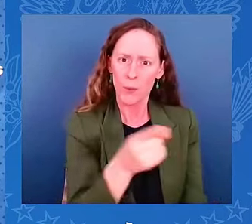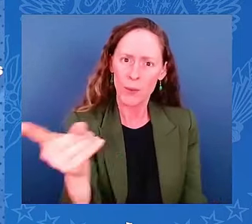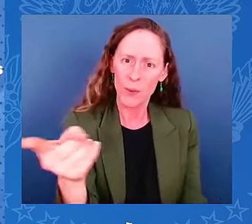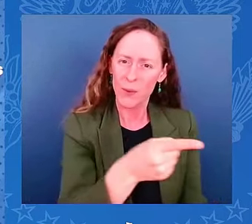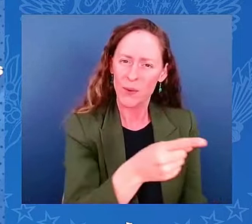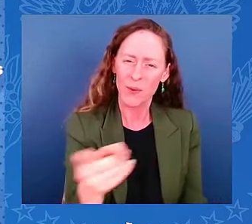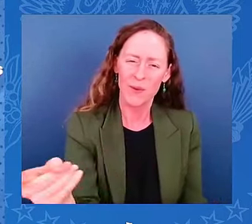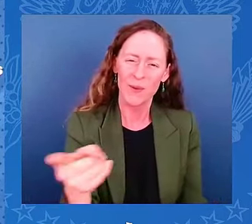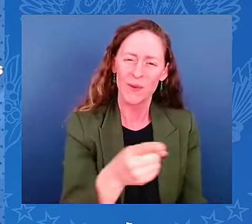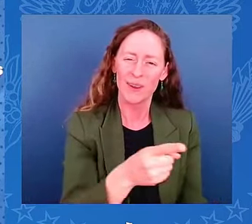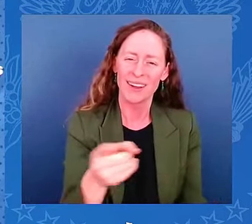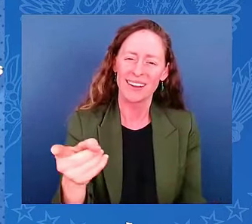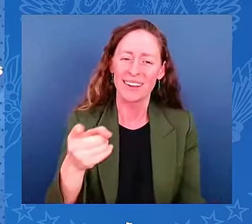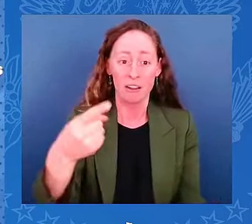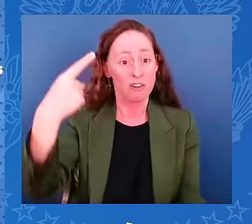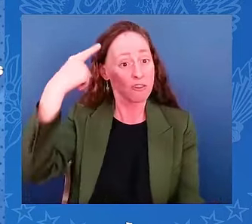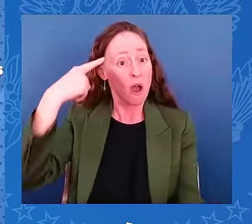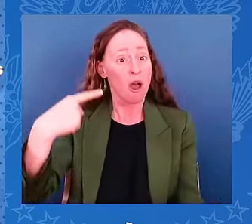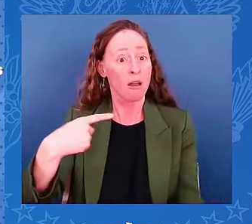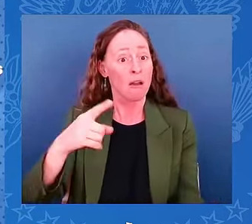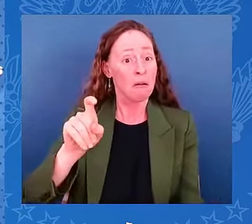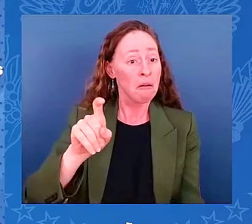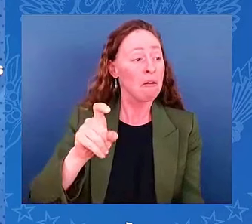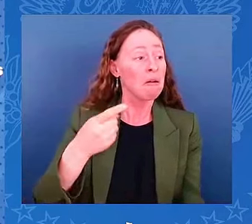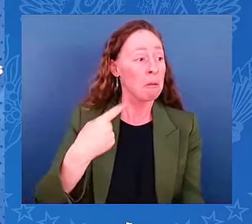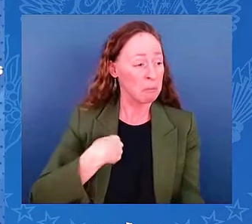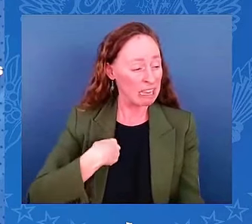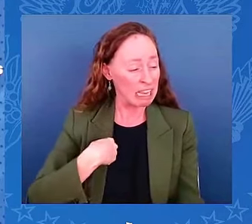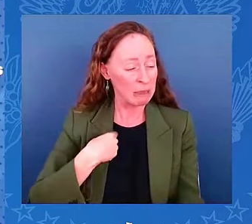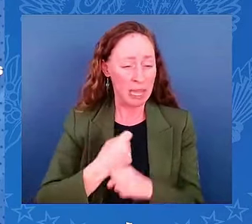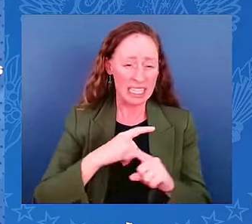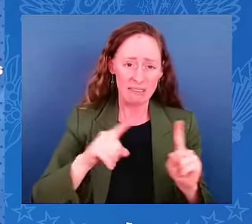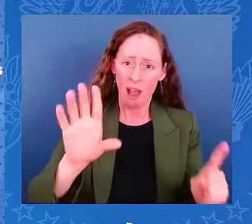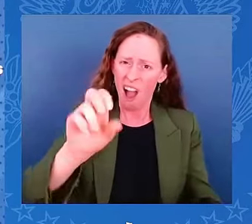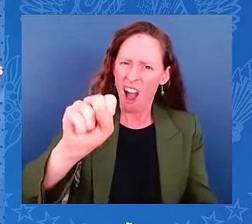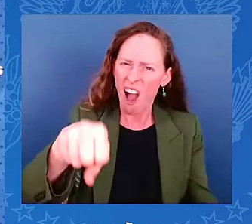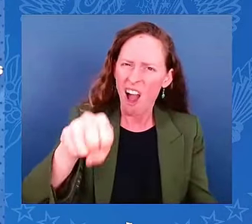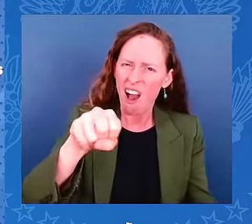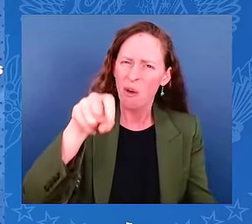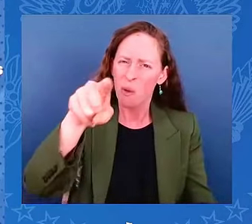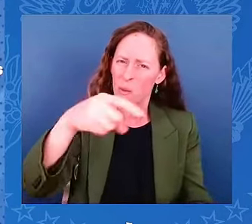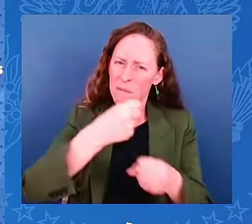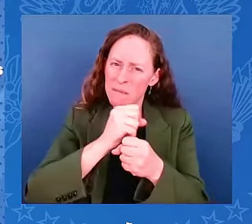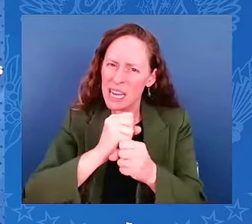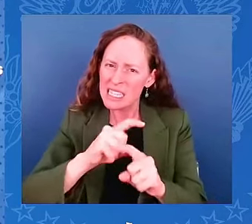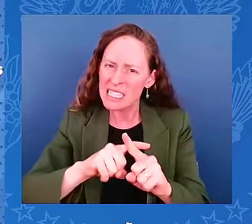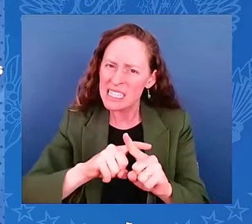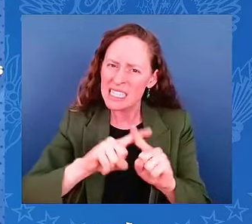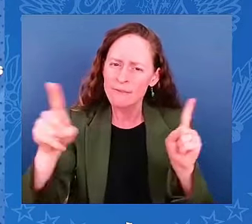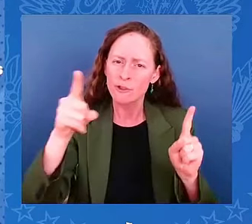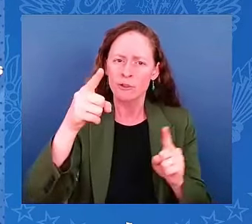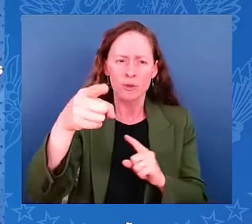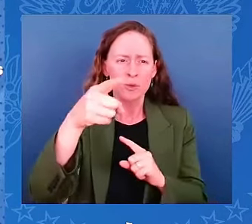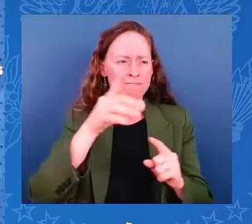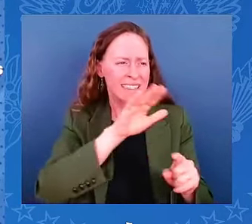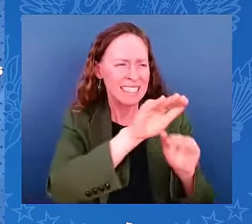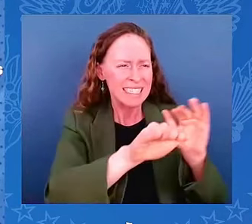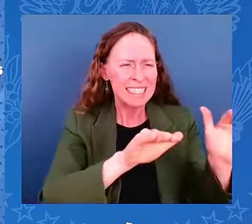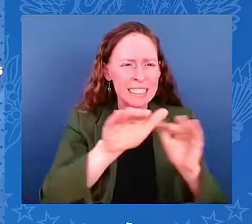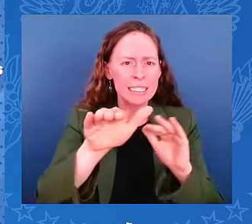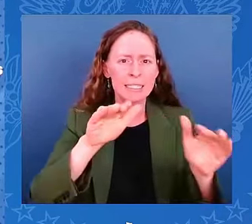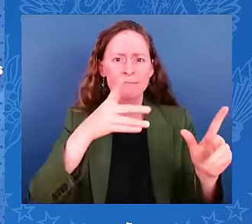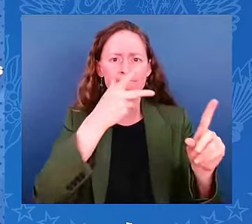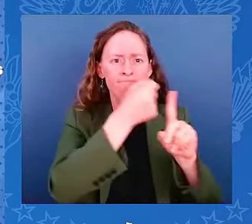done. It's amazing what you've done. You changed people's minds, your neighbors, your friends, the folks down at the restaurant, the folks at the grocery